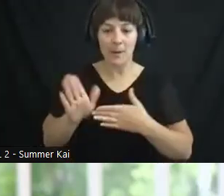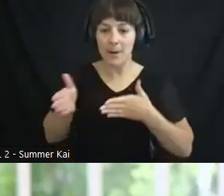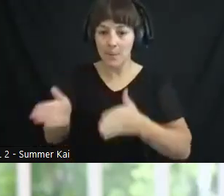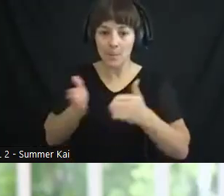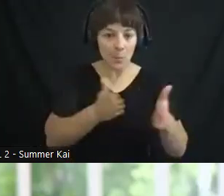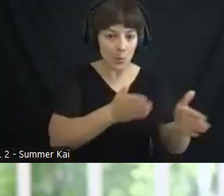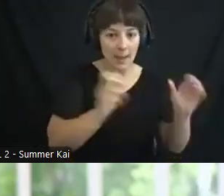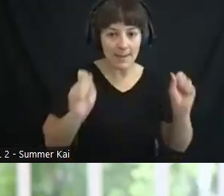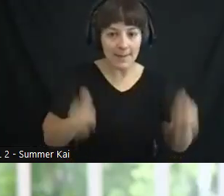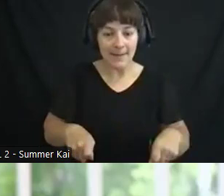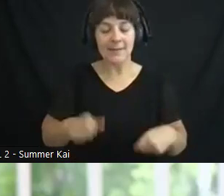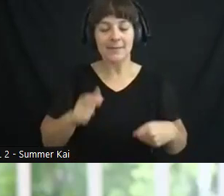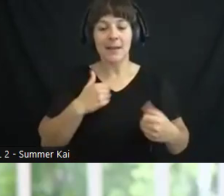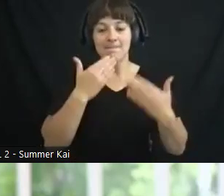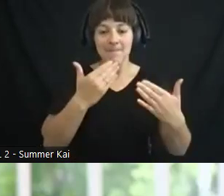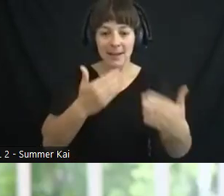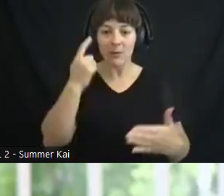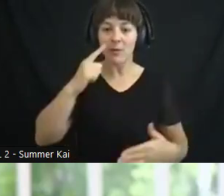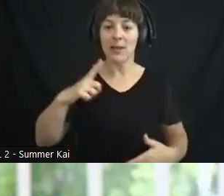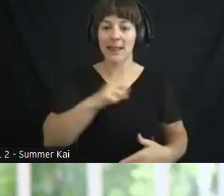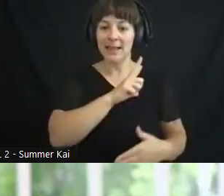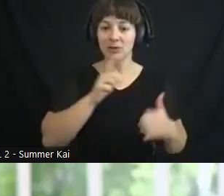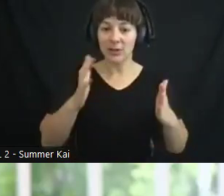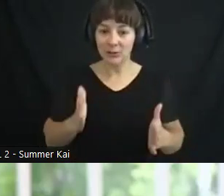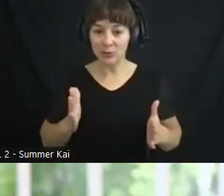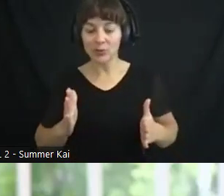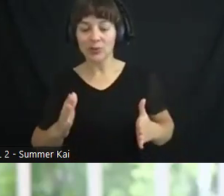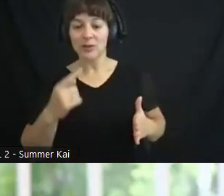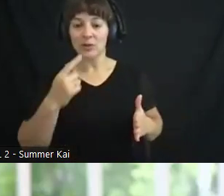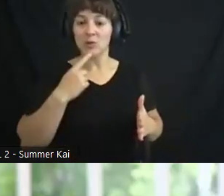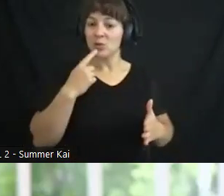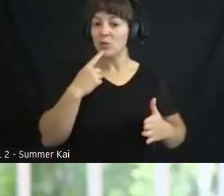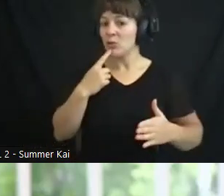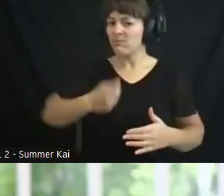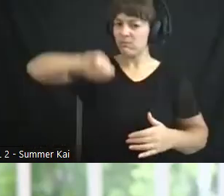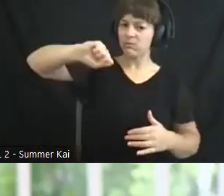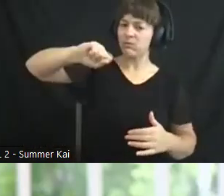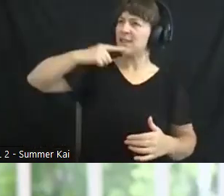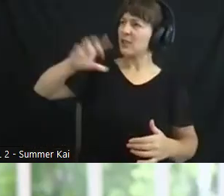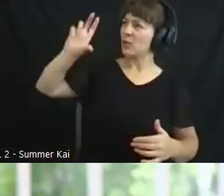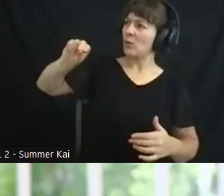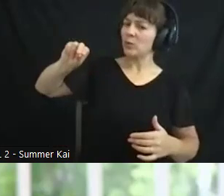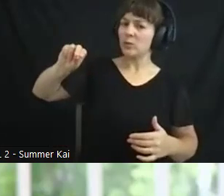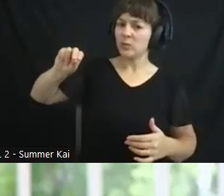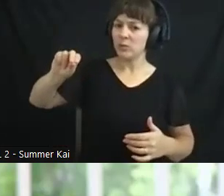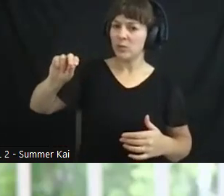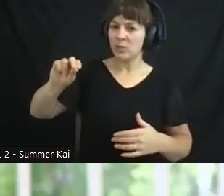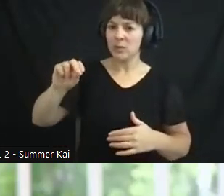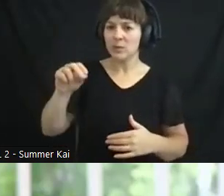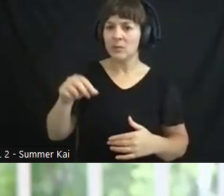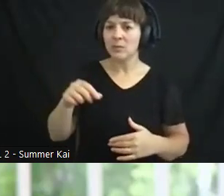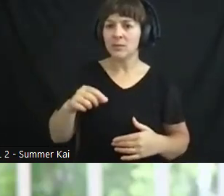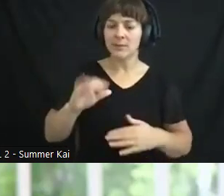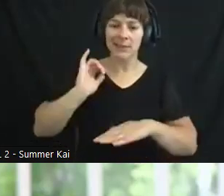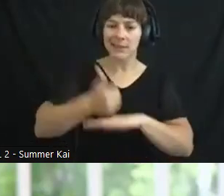also grateful to the legislature for stepping up and saying no to reinstating a 1980s